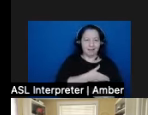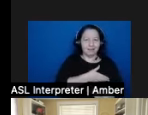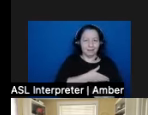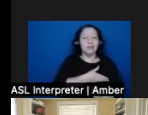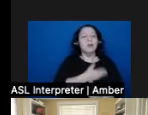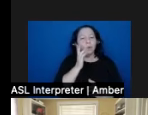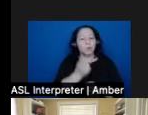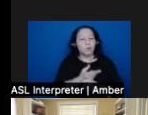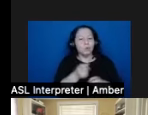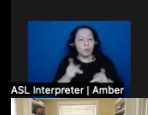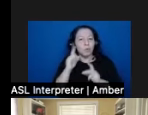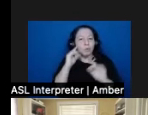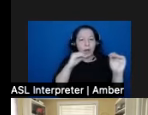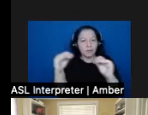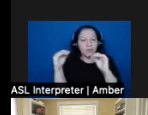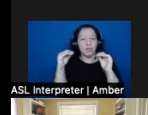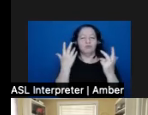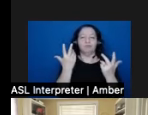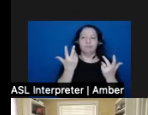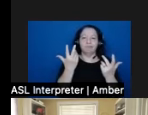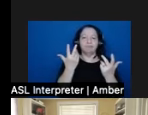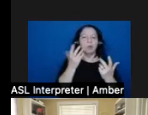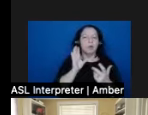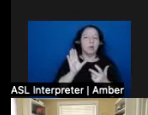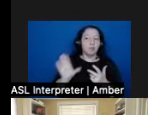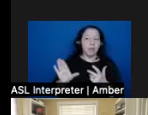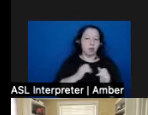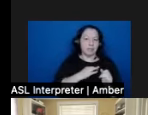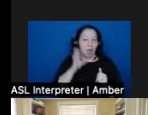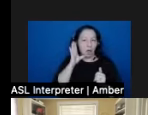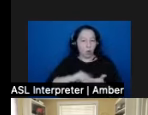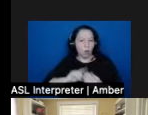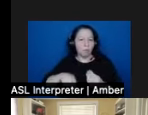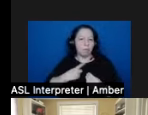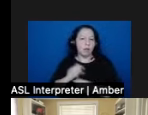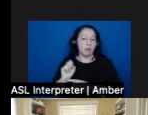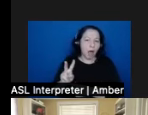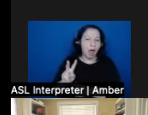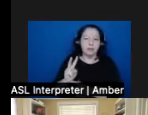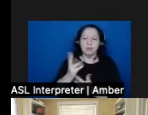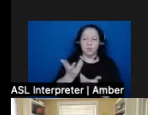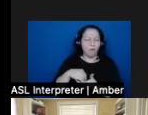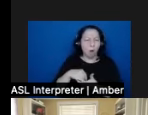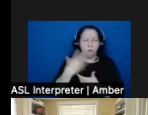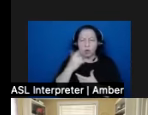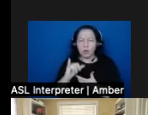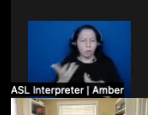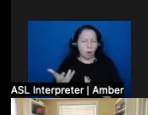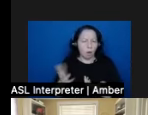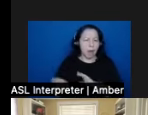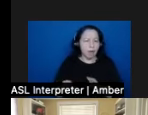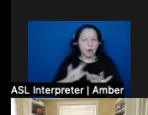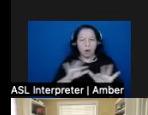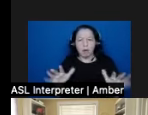opportunities to educate their staff about sexual violence and some of the dynamics that folks might